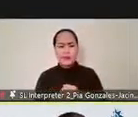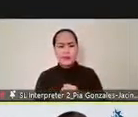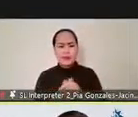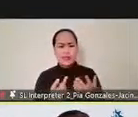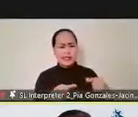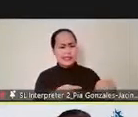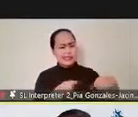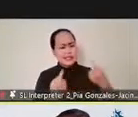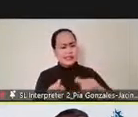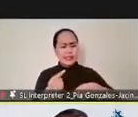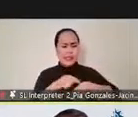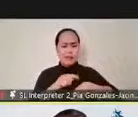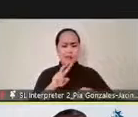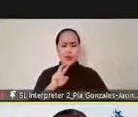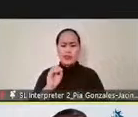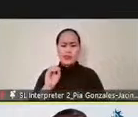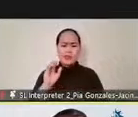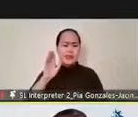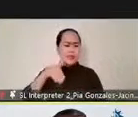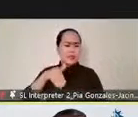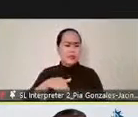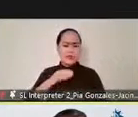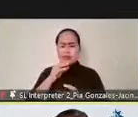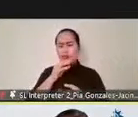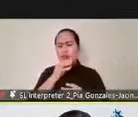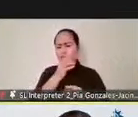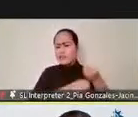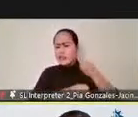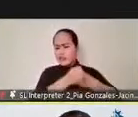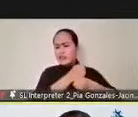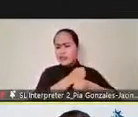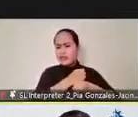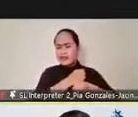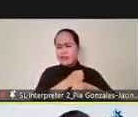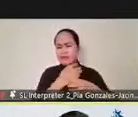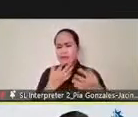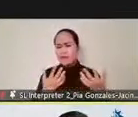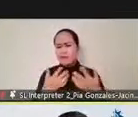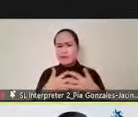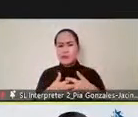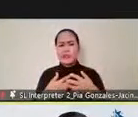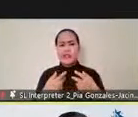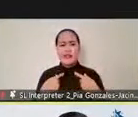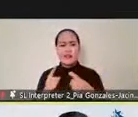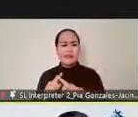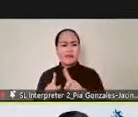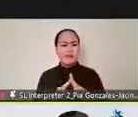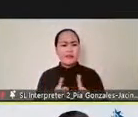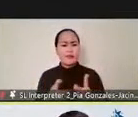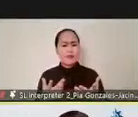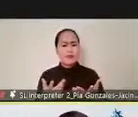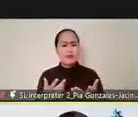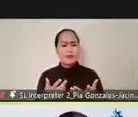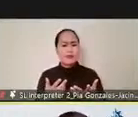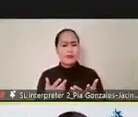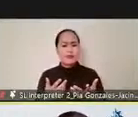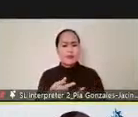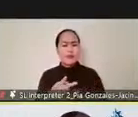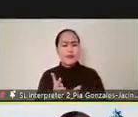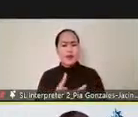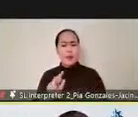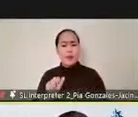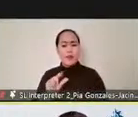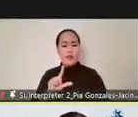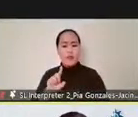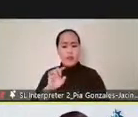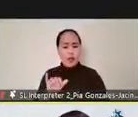period about 20,000 years ago. And I think if we investigate more of the part of the valley of caves